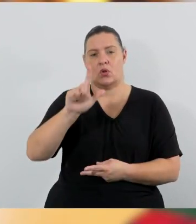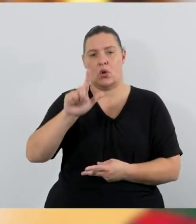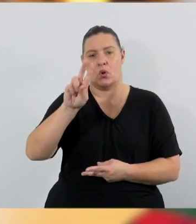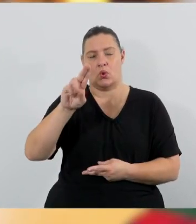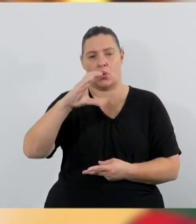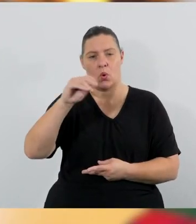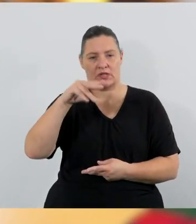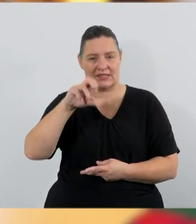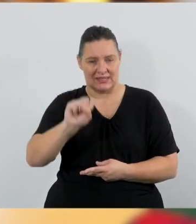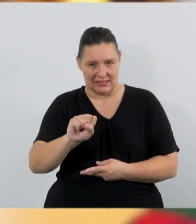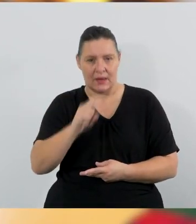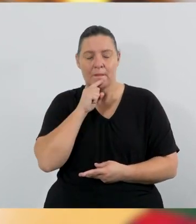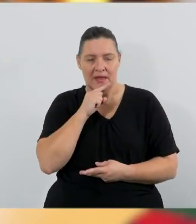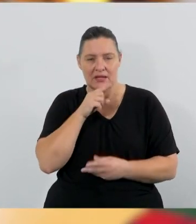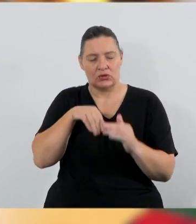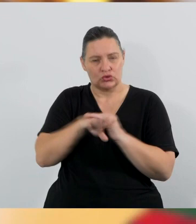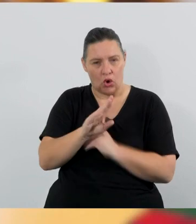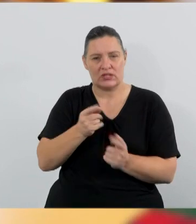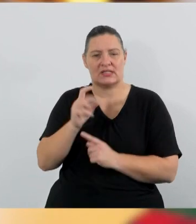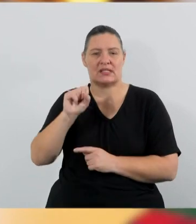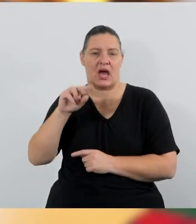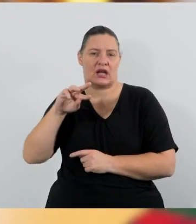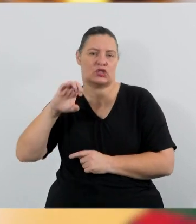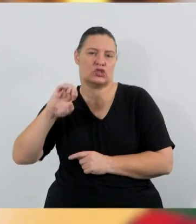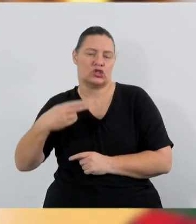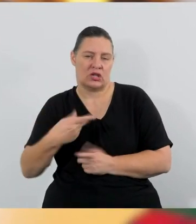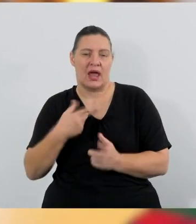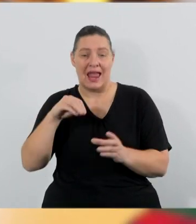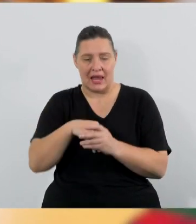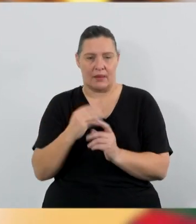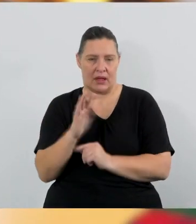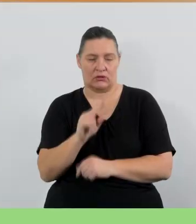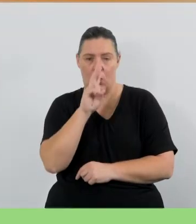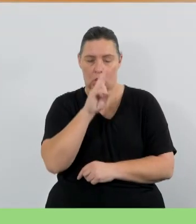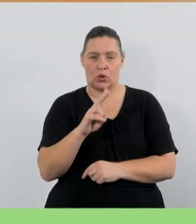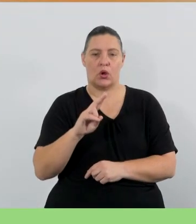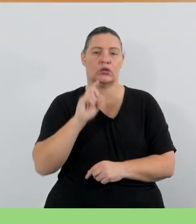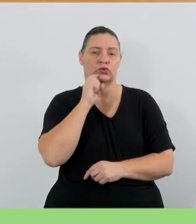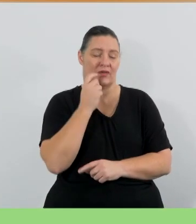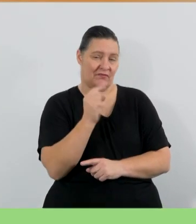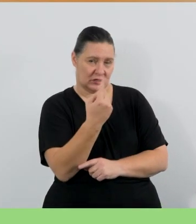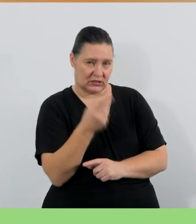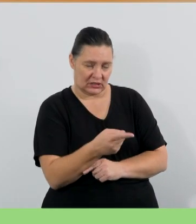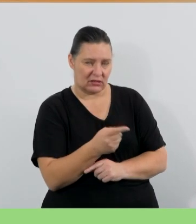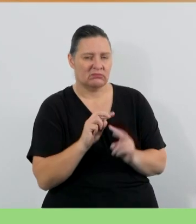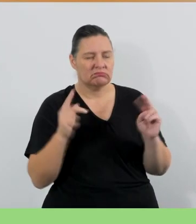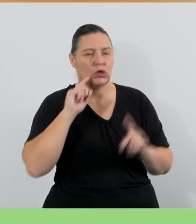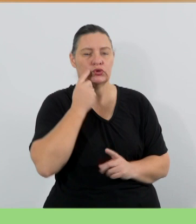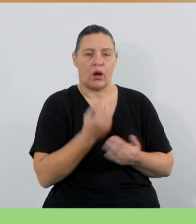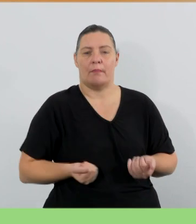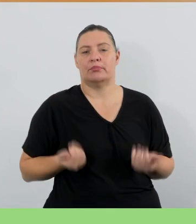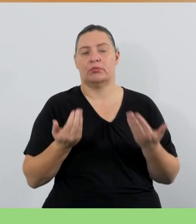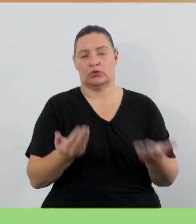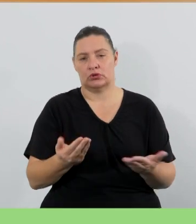which is stored as starch in the plant. So now let us look at the glucose first. Glucose is a type of sugar